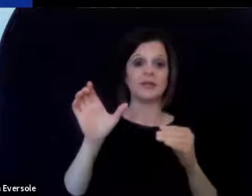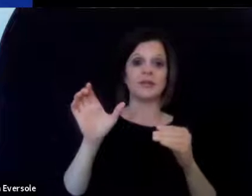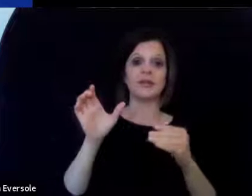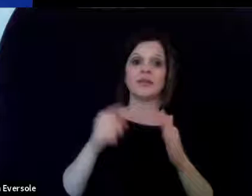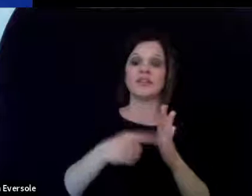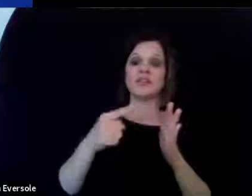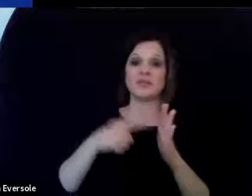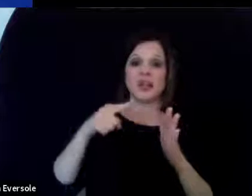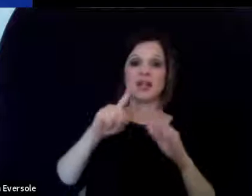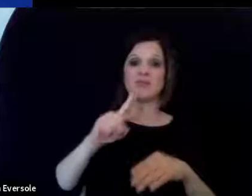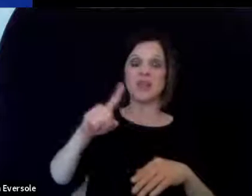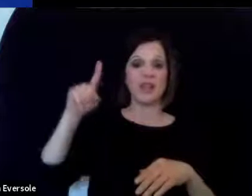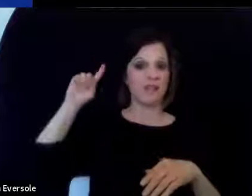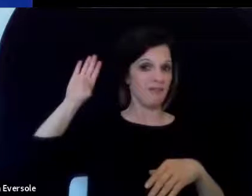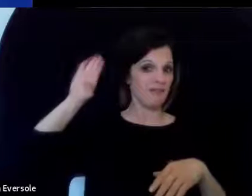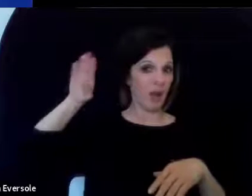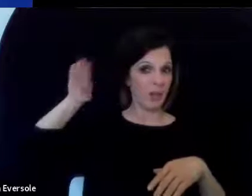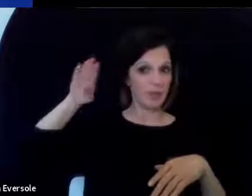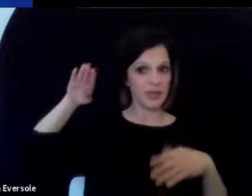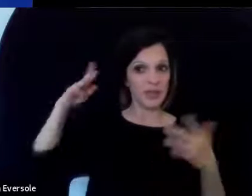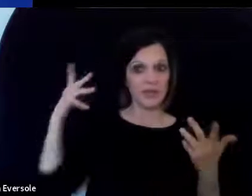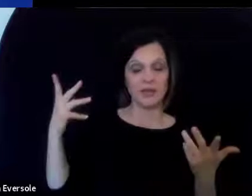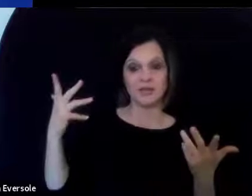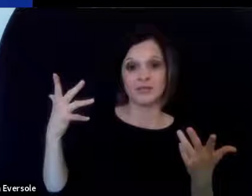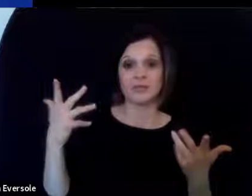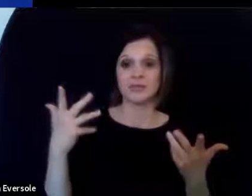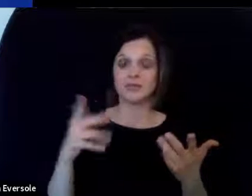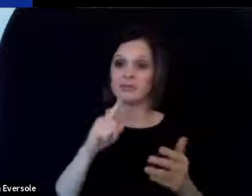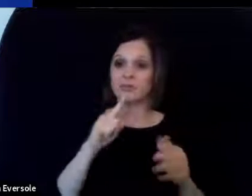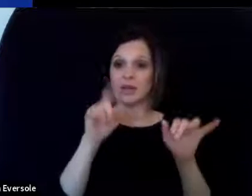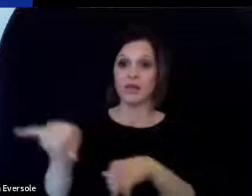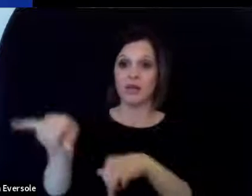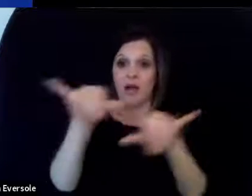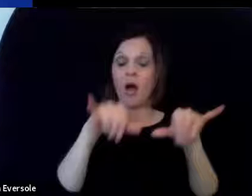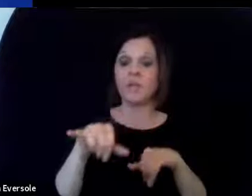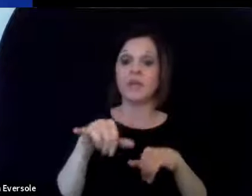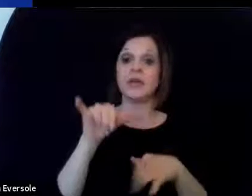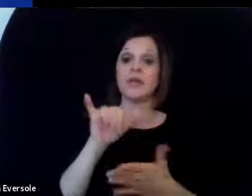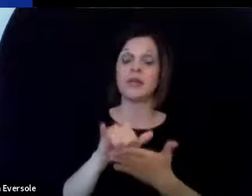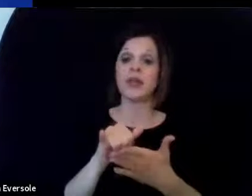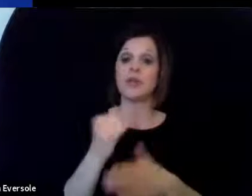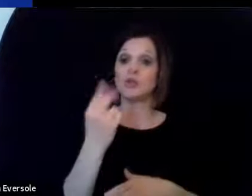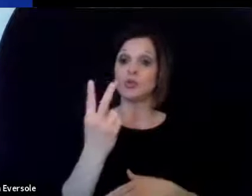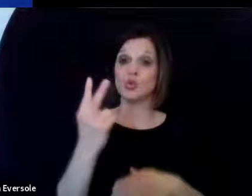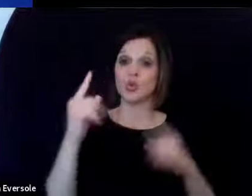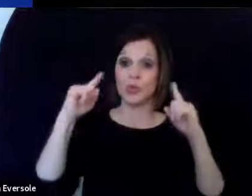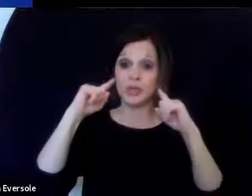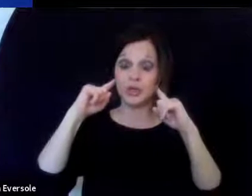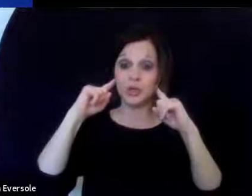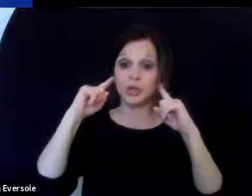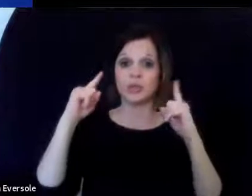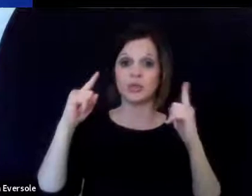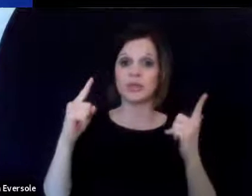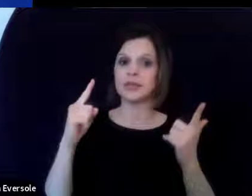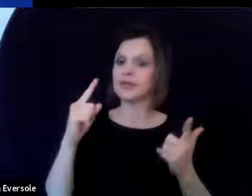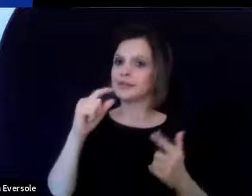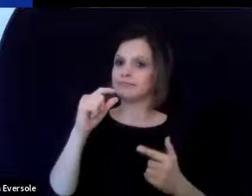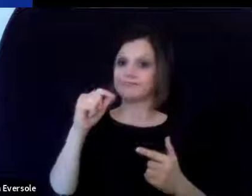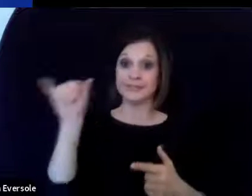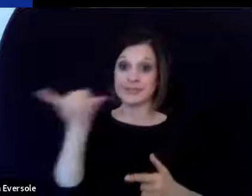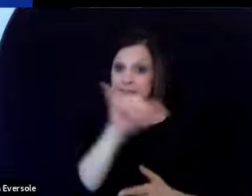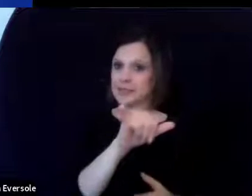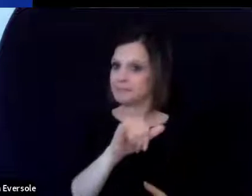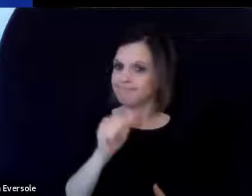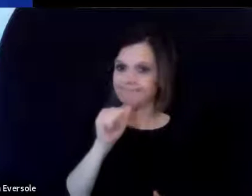It's very, very common that the two ears of one individual with charge don't appear the same on